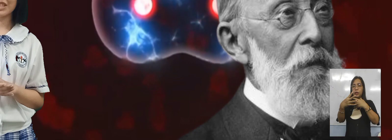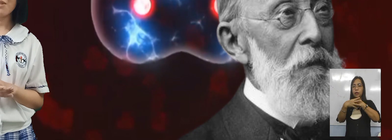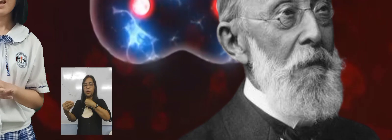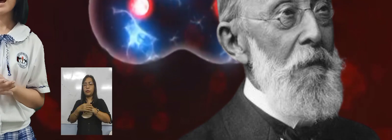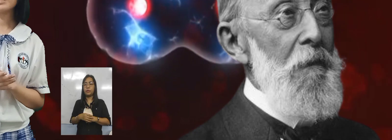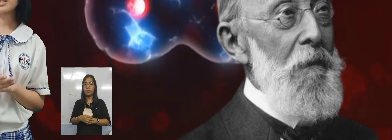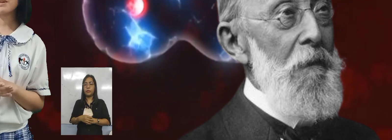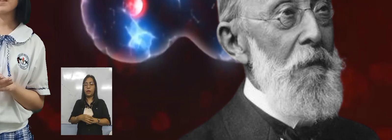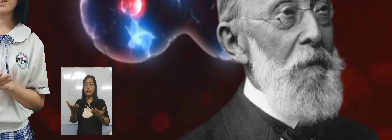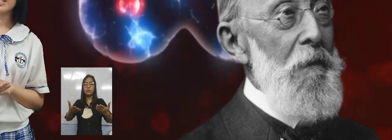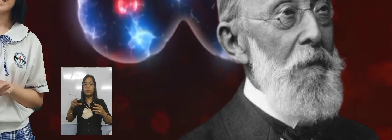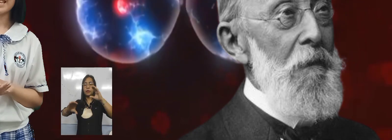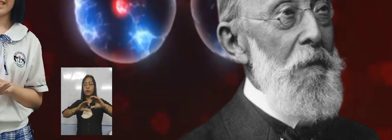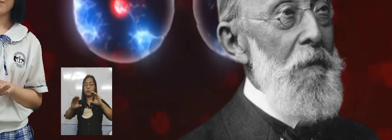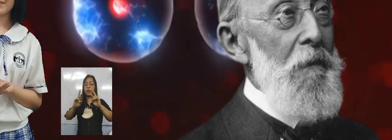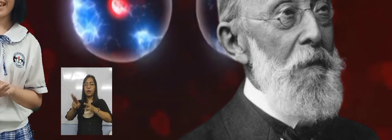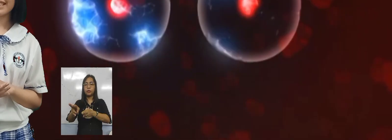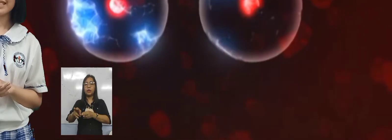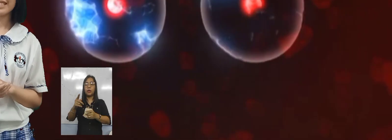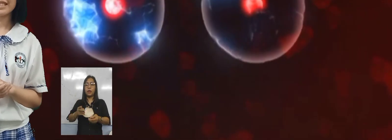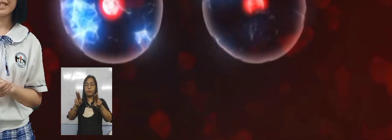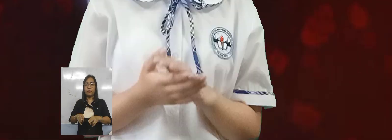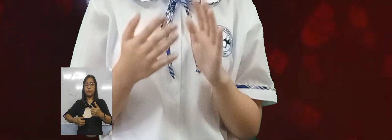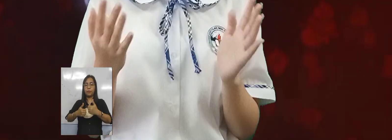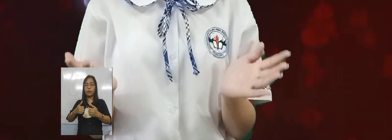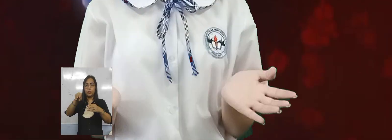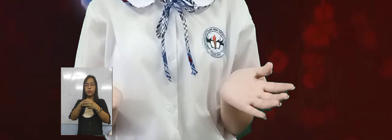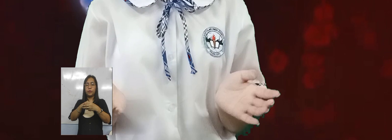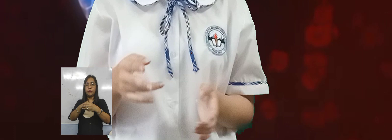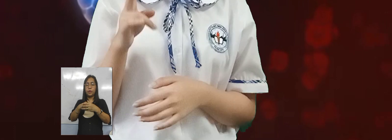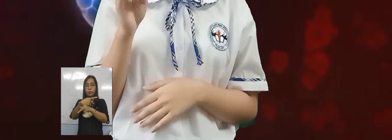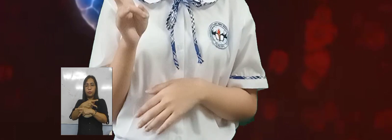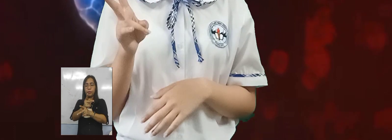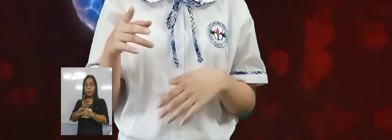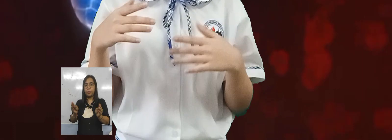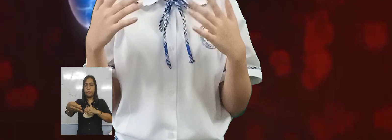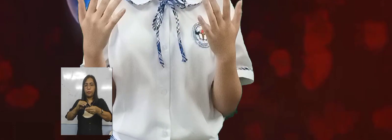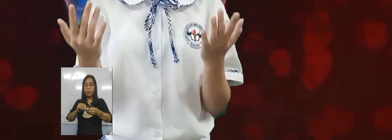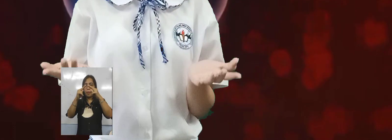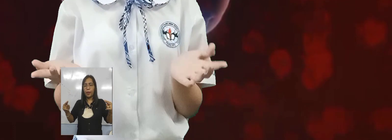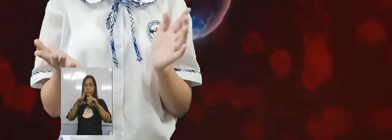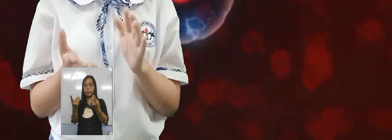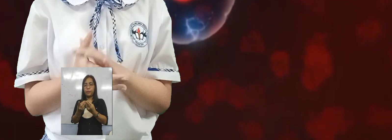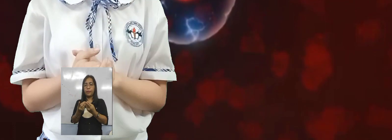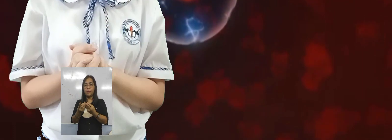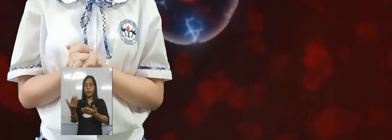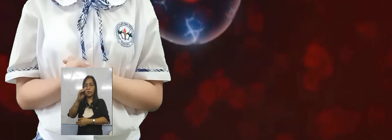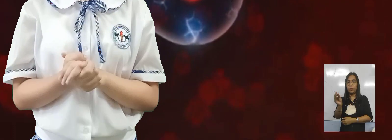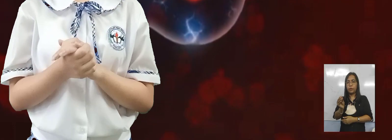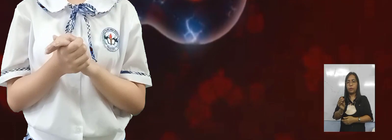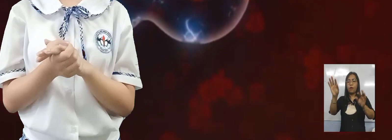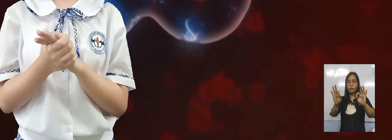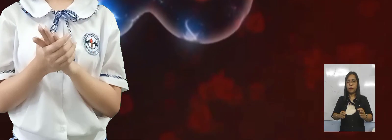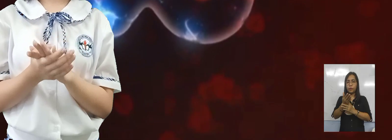Rudolf Virchow, a German pathologist in 1858. The cell divides and becomes two. Thus, the two daughter cells